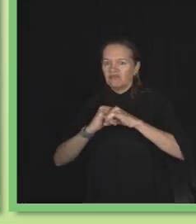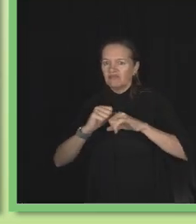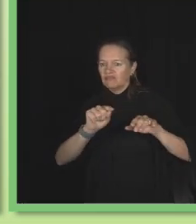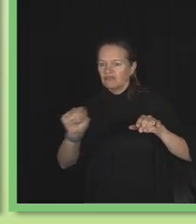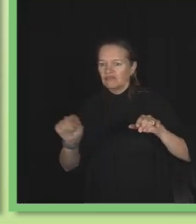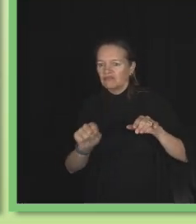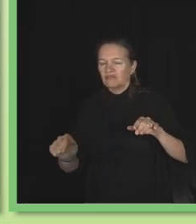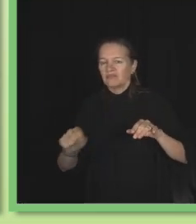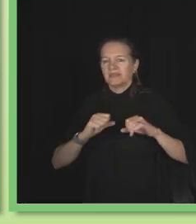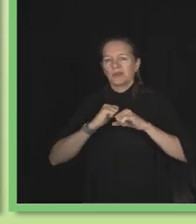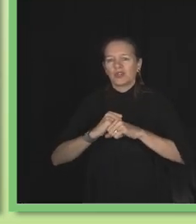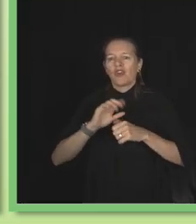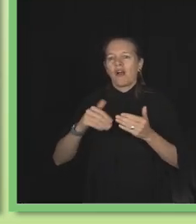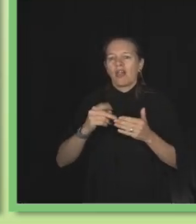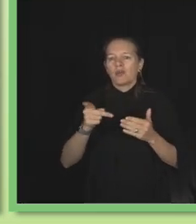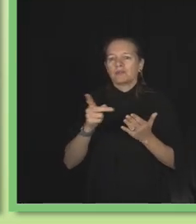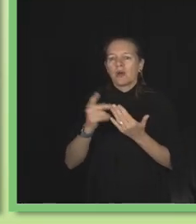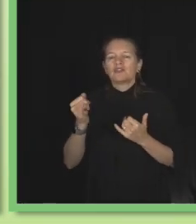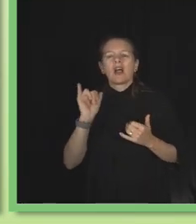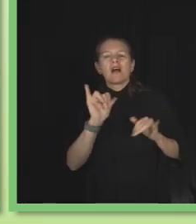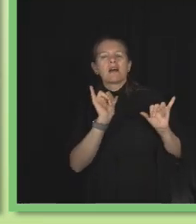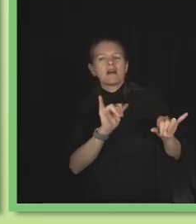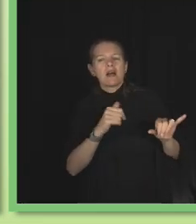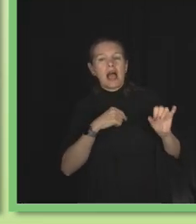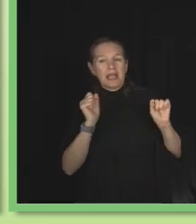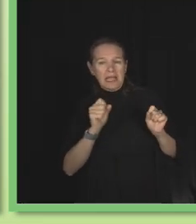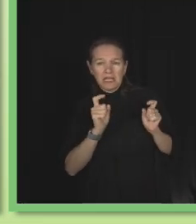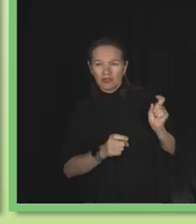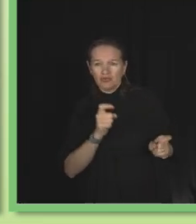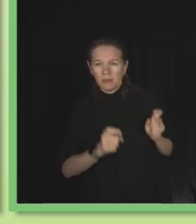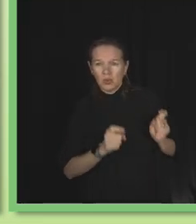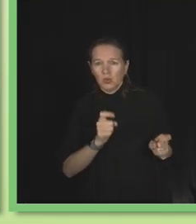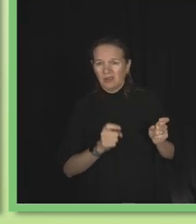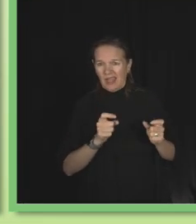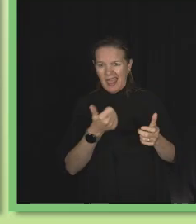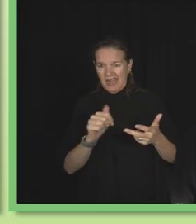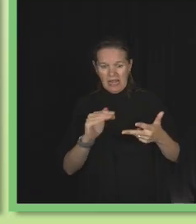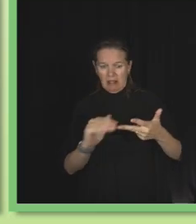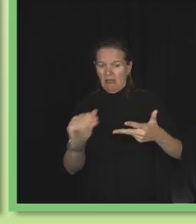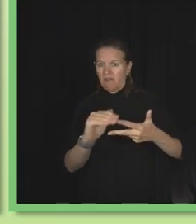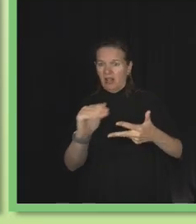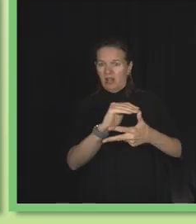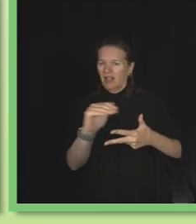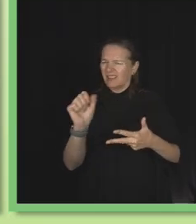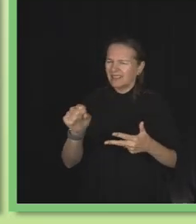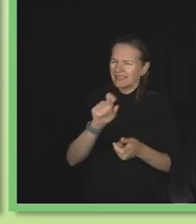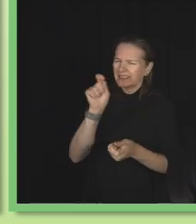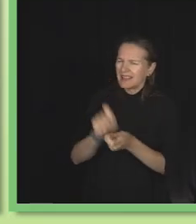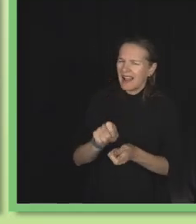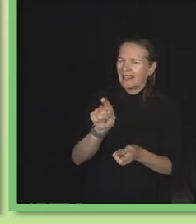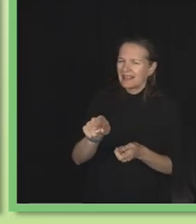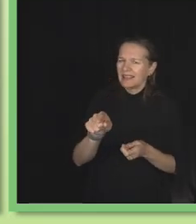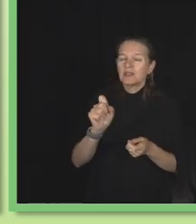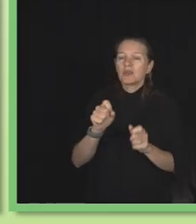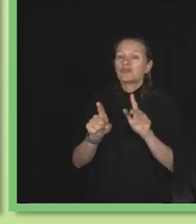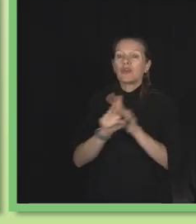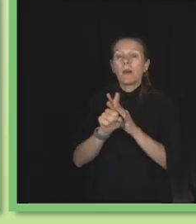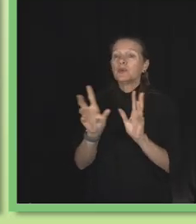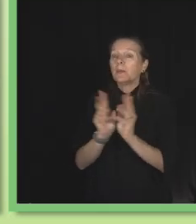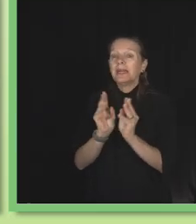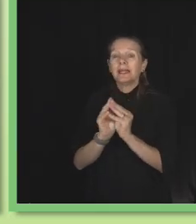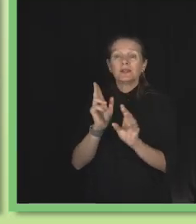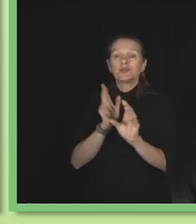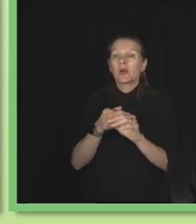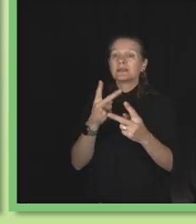critical projects everyone depends on. Okay. So I can contribute at any level. Exactly. So show up to a meeting,